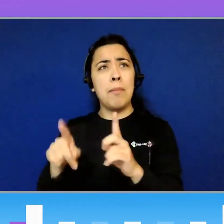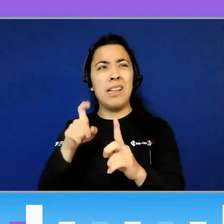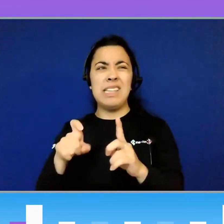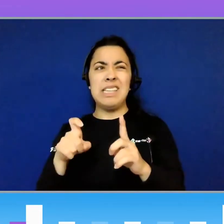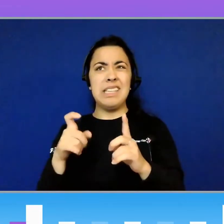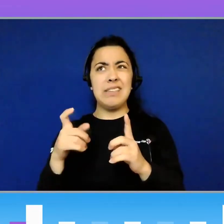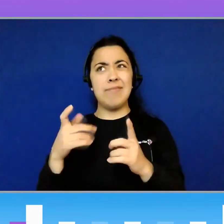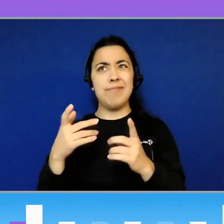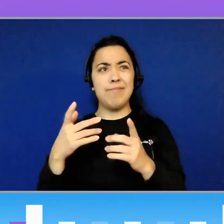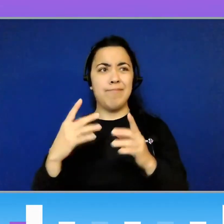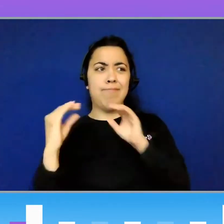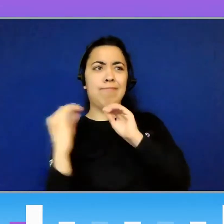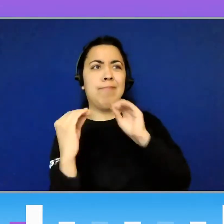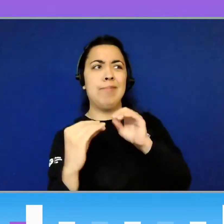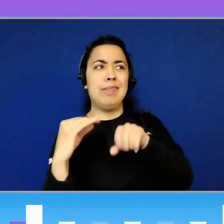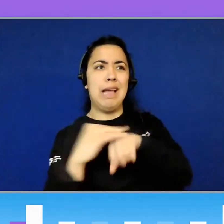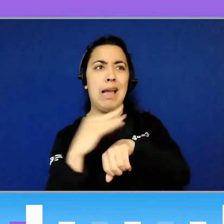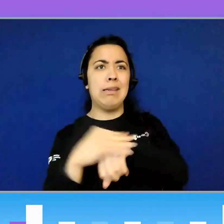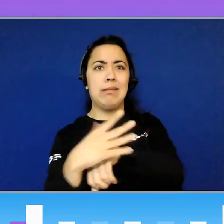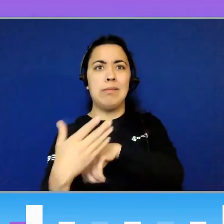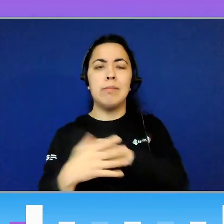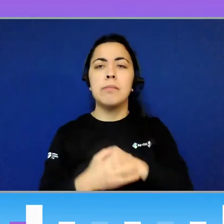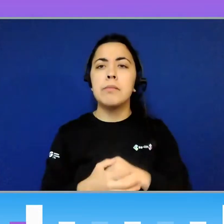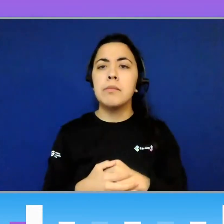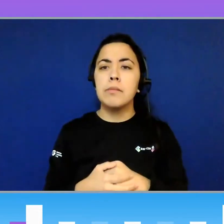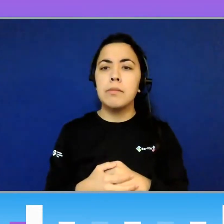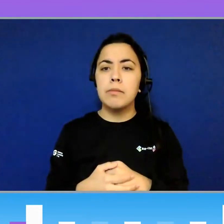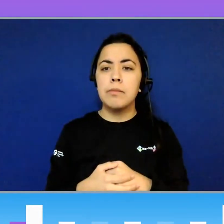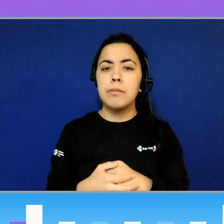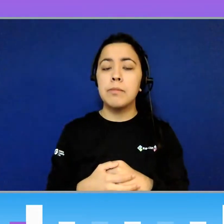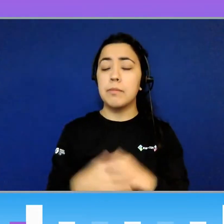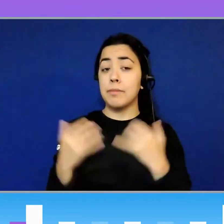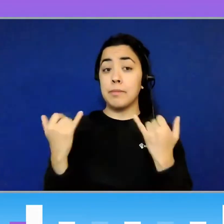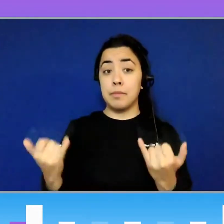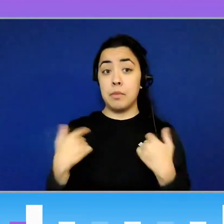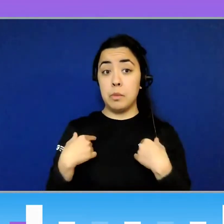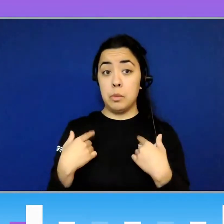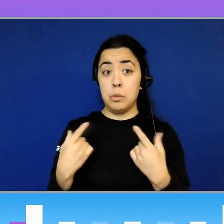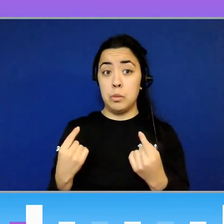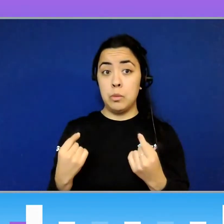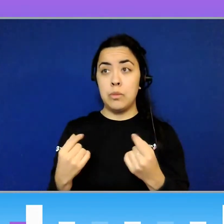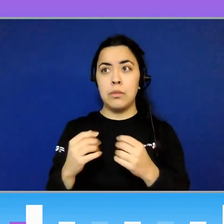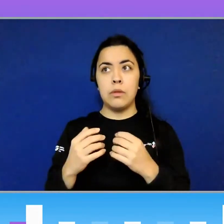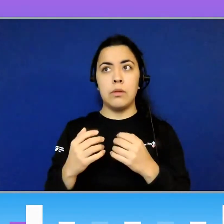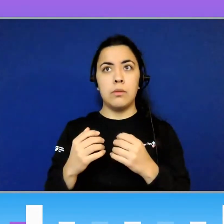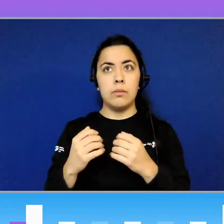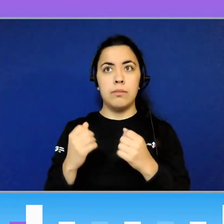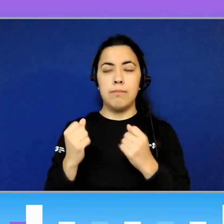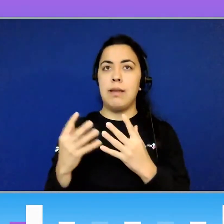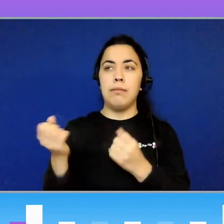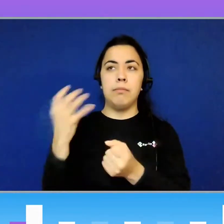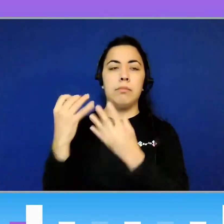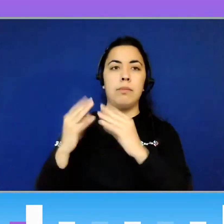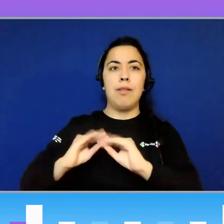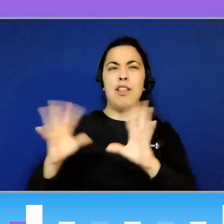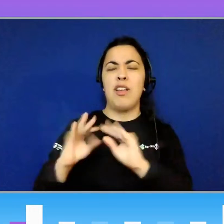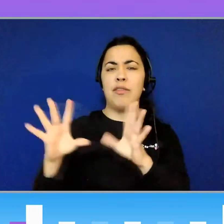Well, at this moment, we are getting a lot of clarifications on the scope,